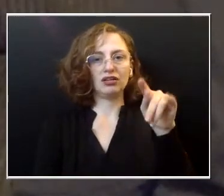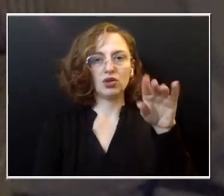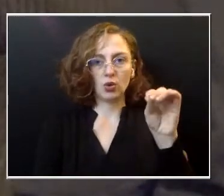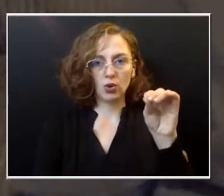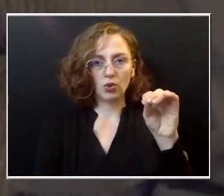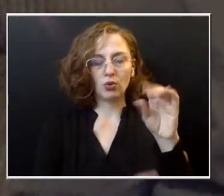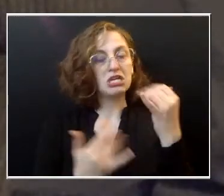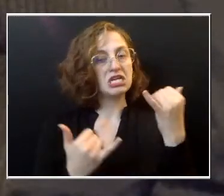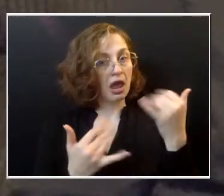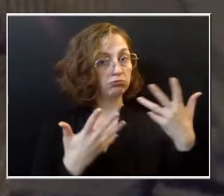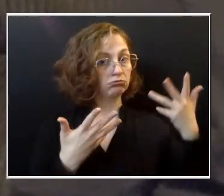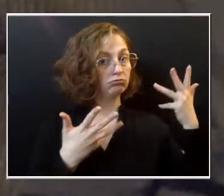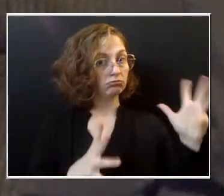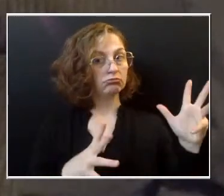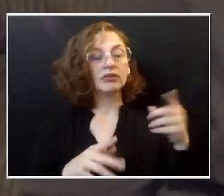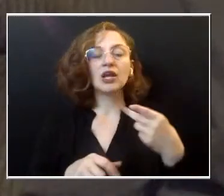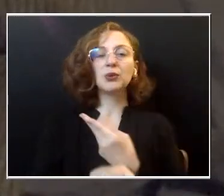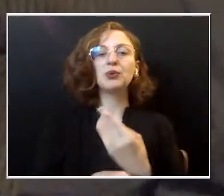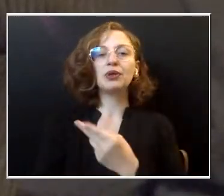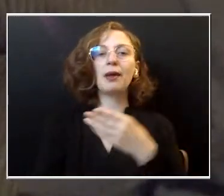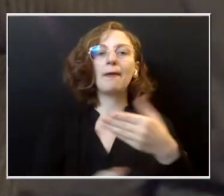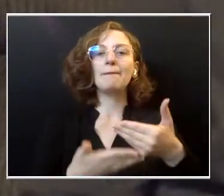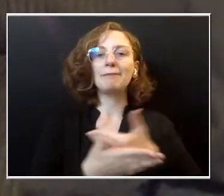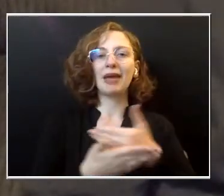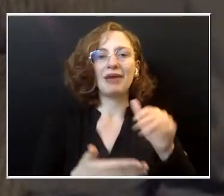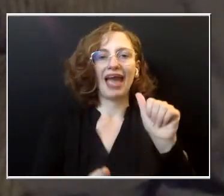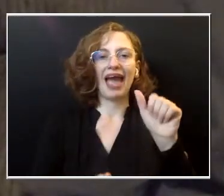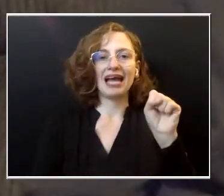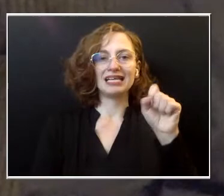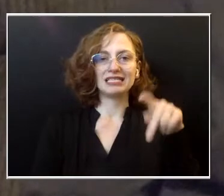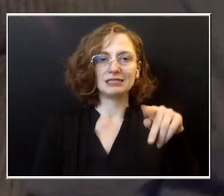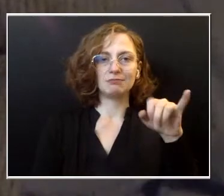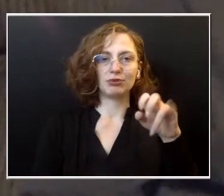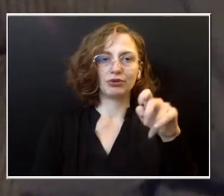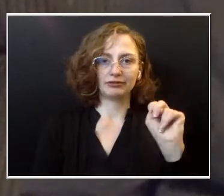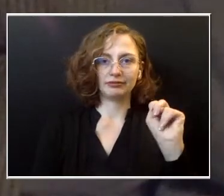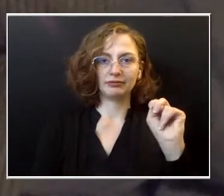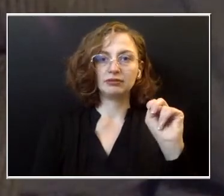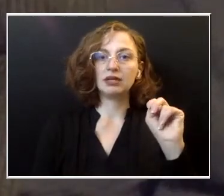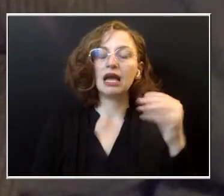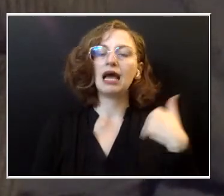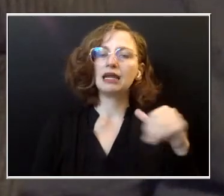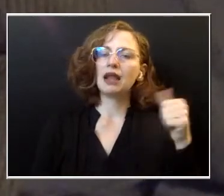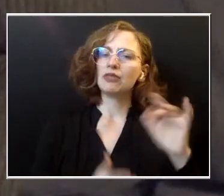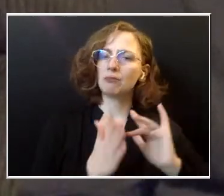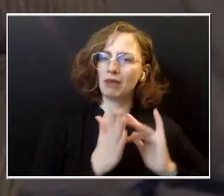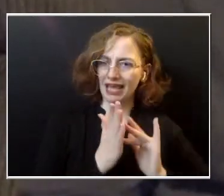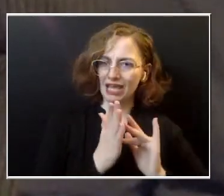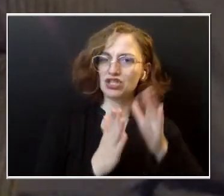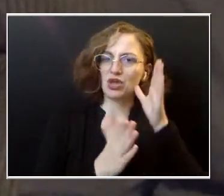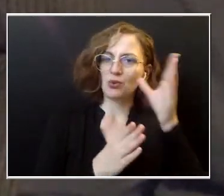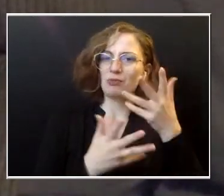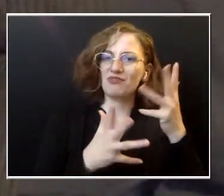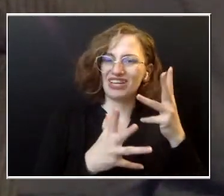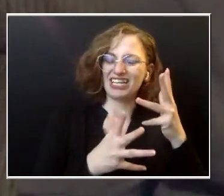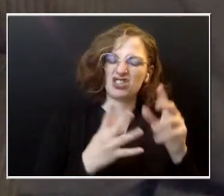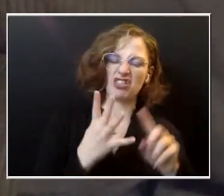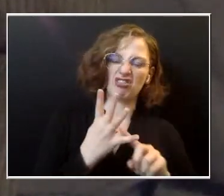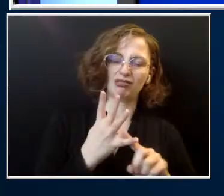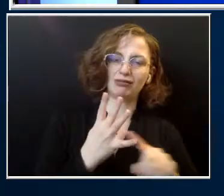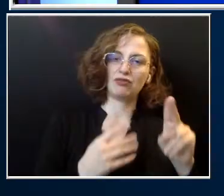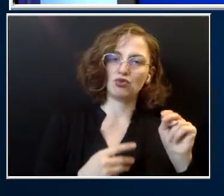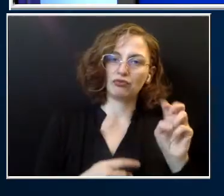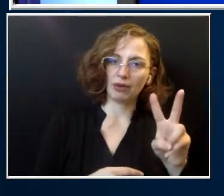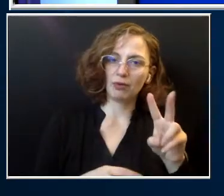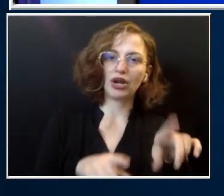He had to take Keppra, and he'll be off of that the end of November. and he's on iron drops. How long will